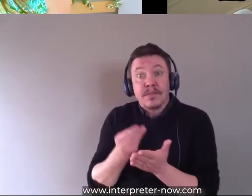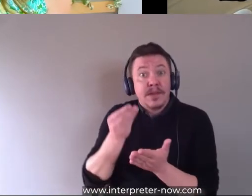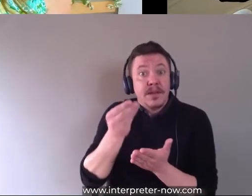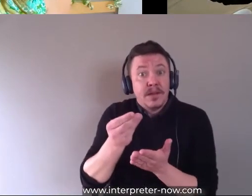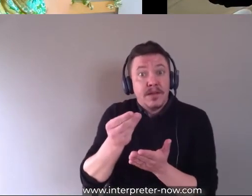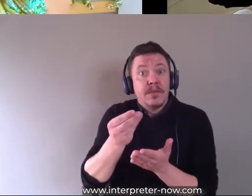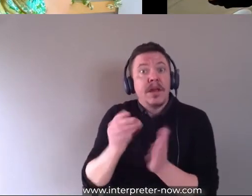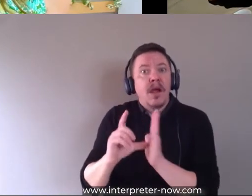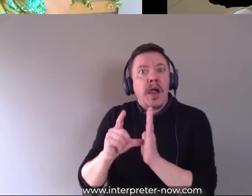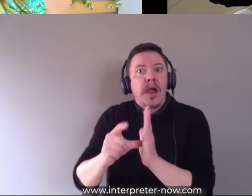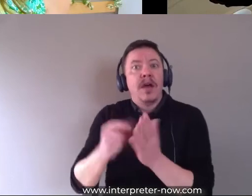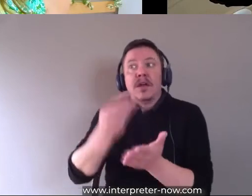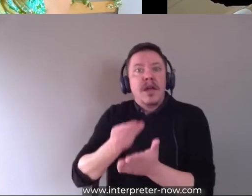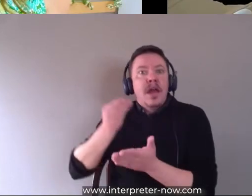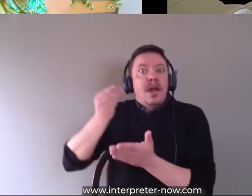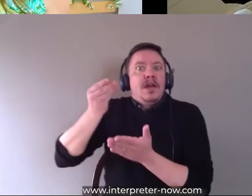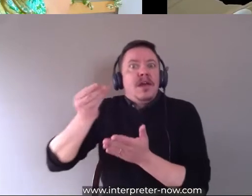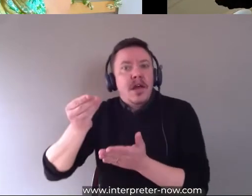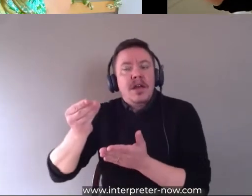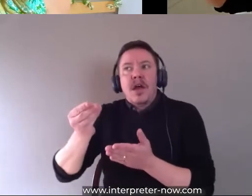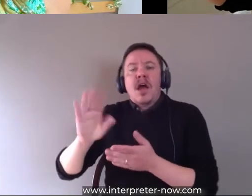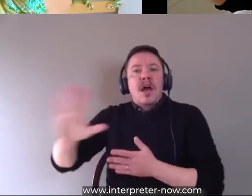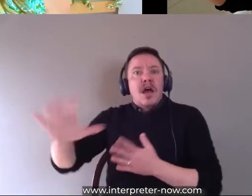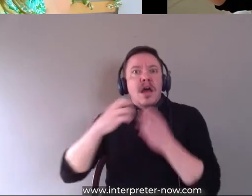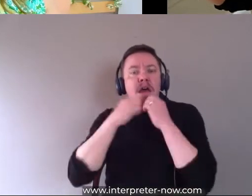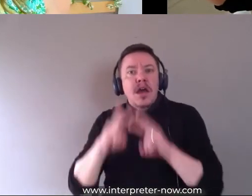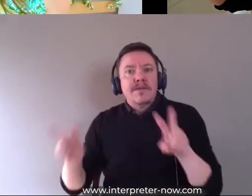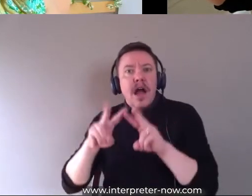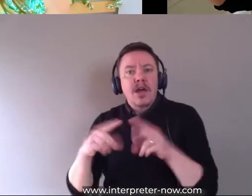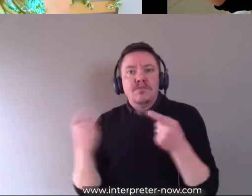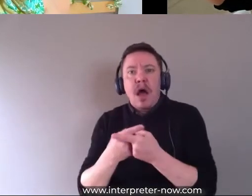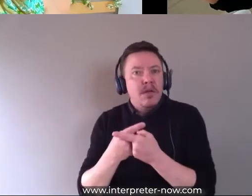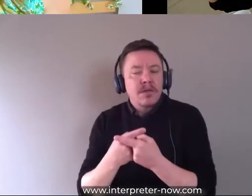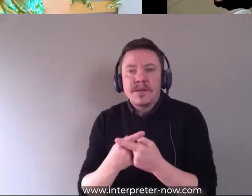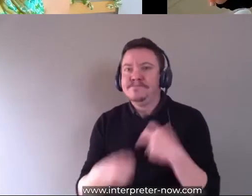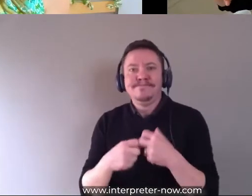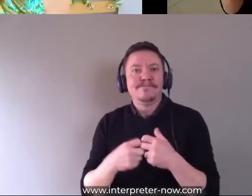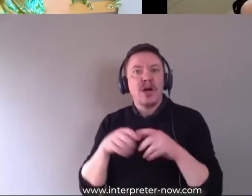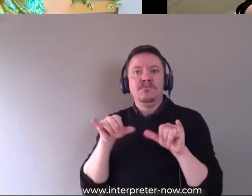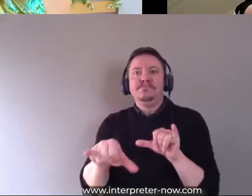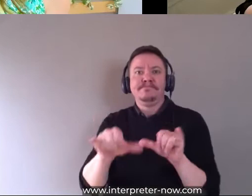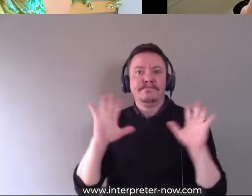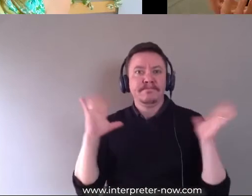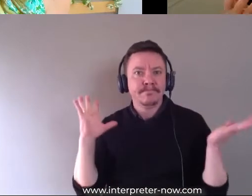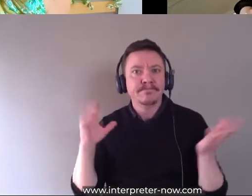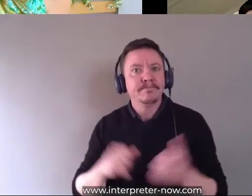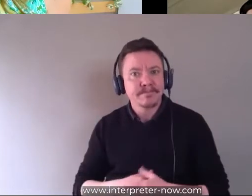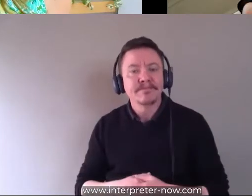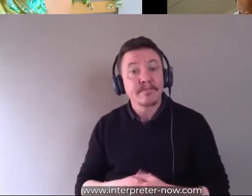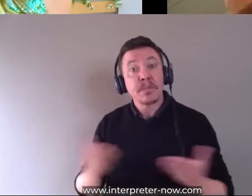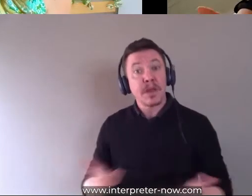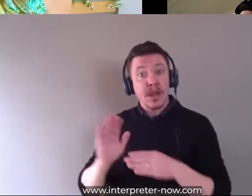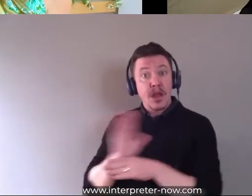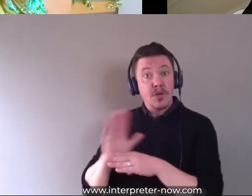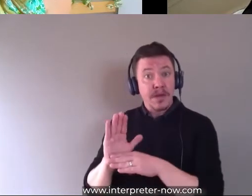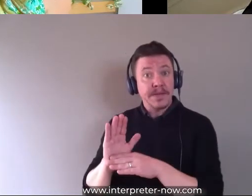decisions that you are not values aligned with, we still have a problem. Mm-hmm. And so here at our firm, and